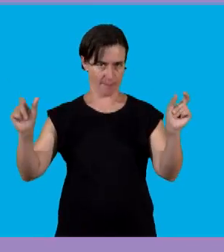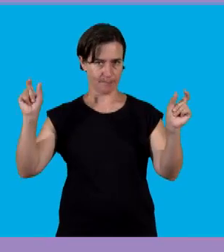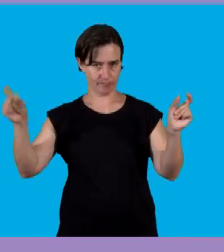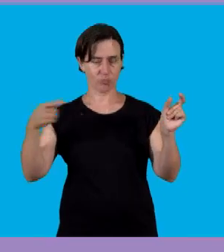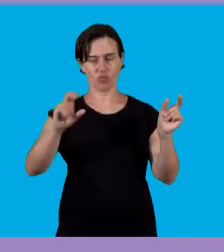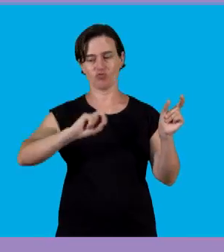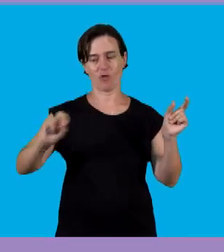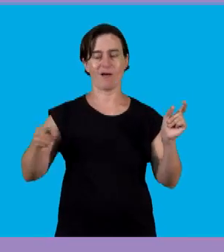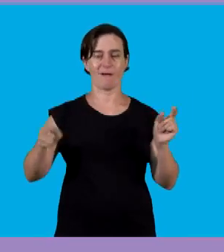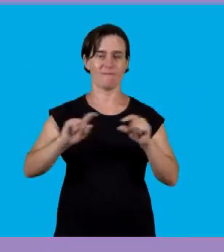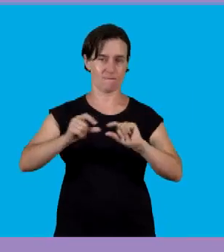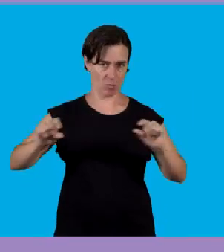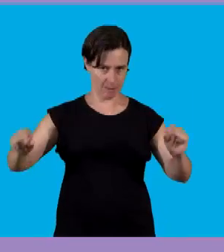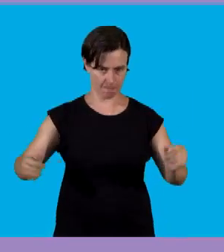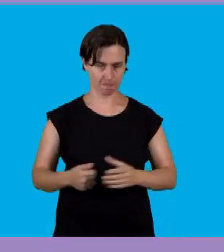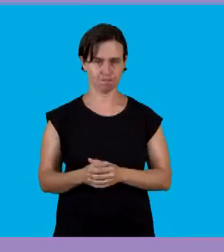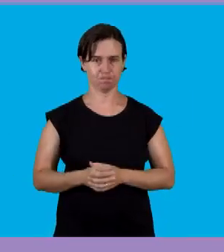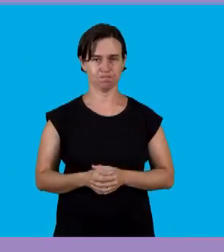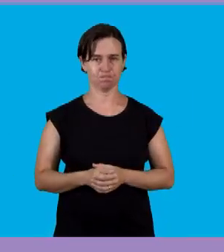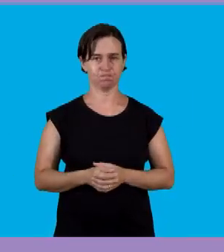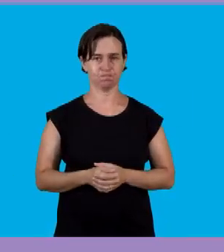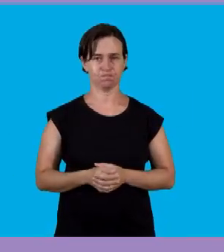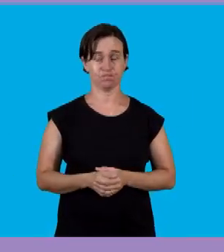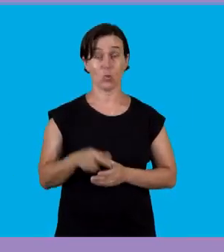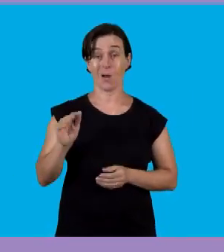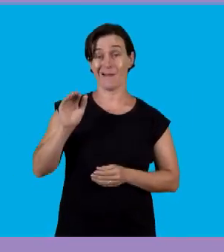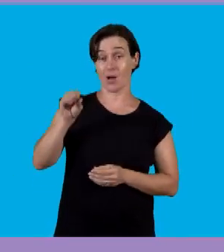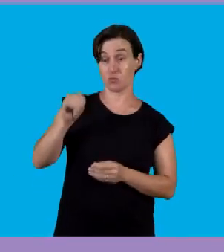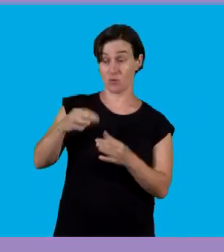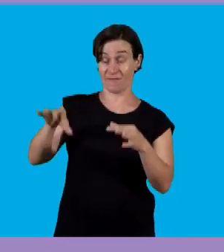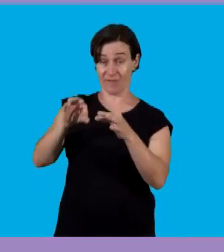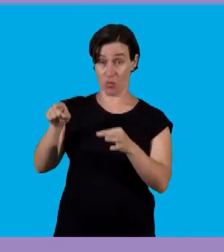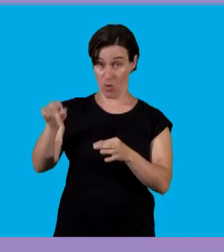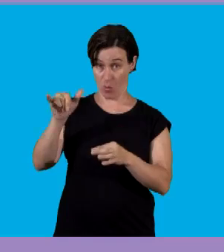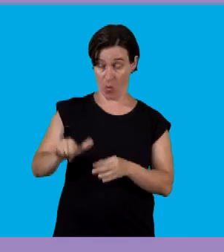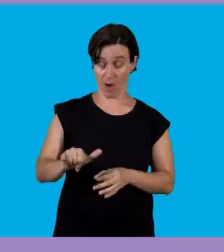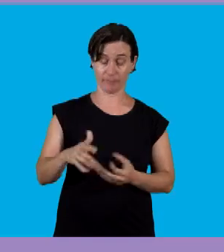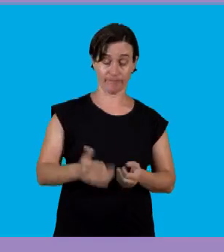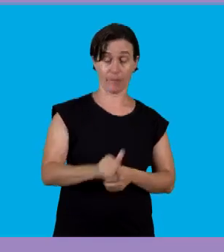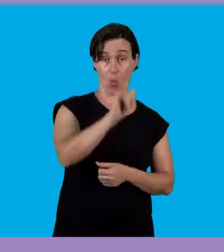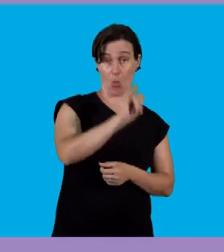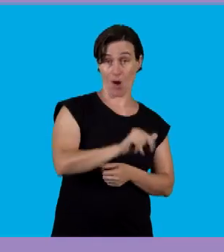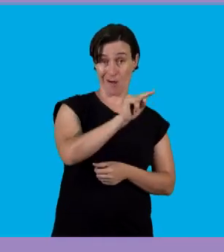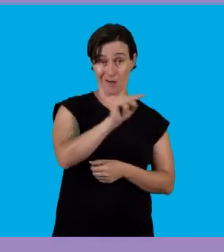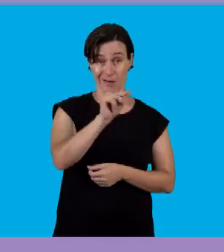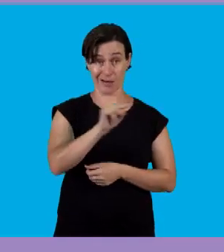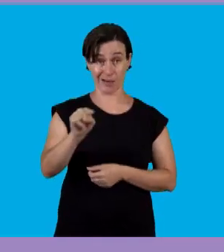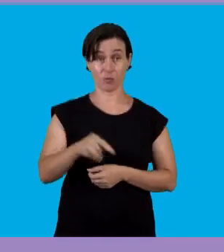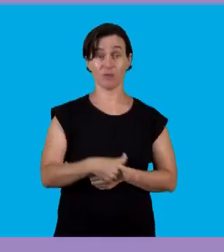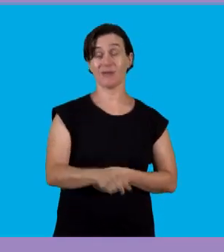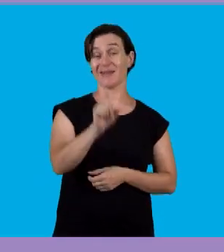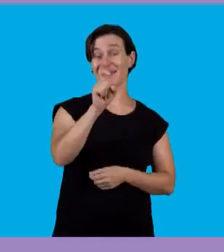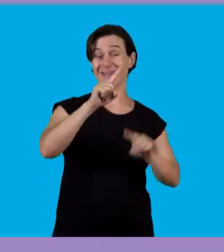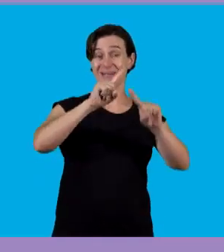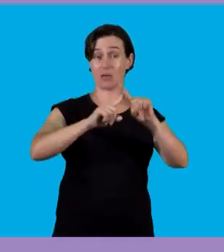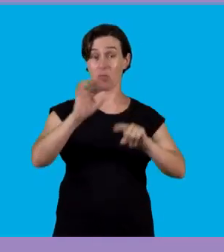this flow diagram. We know that to get the output value, we are going to take the input value, and this input value